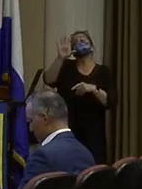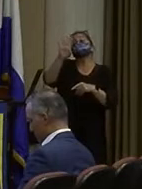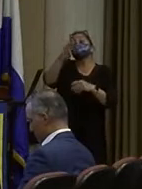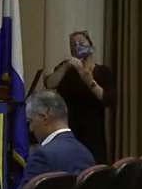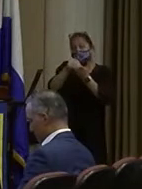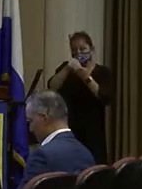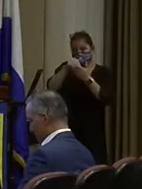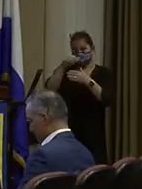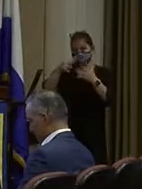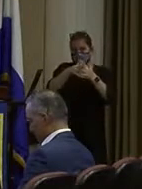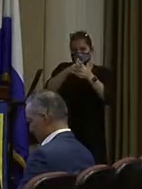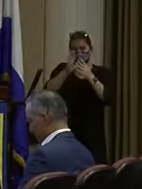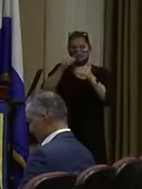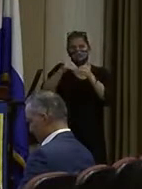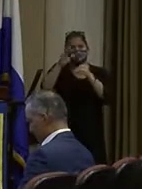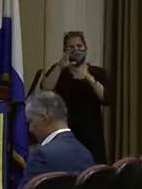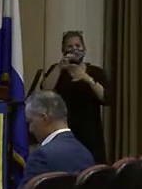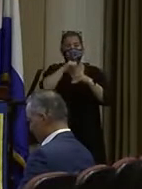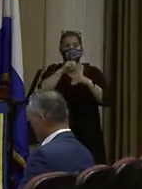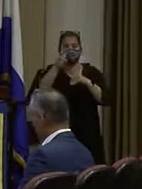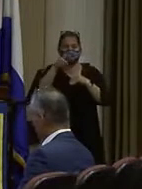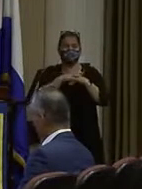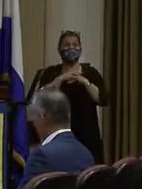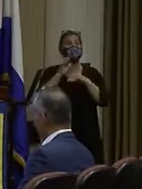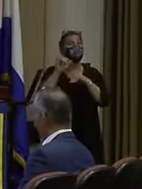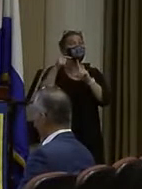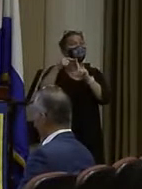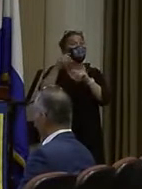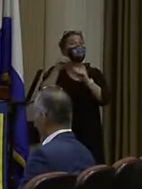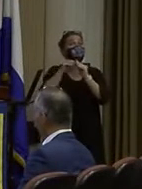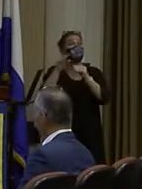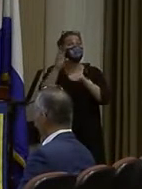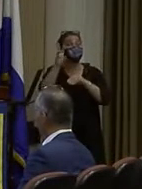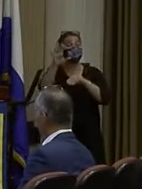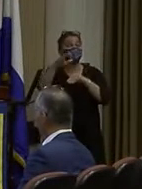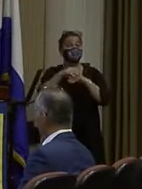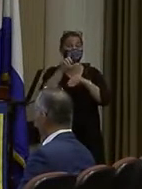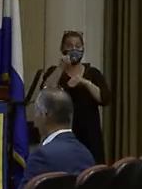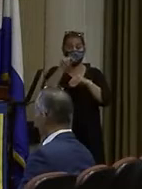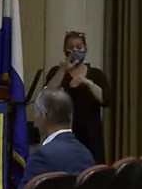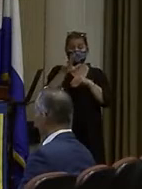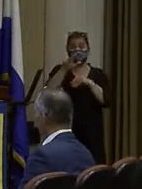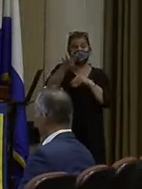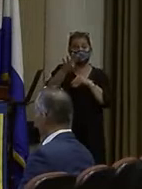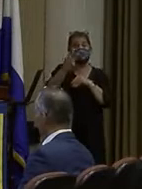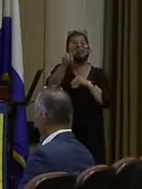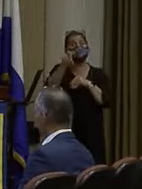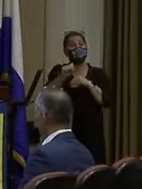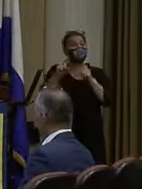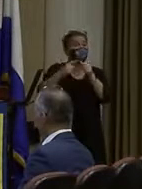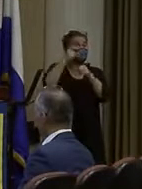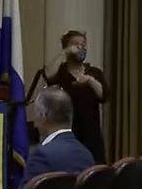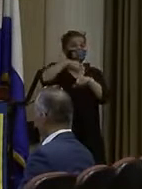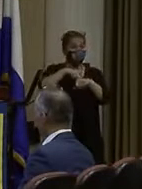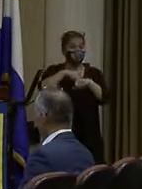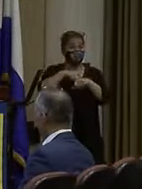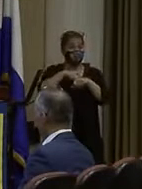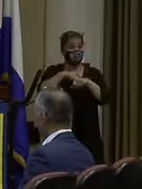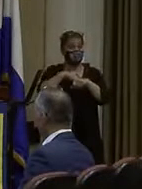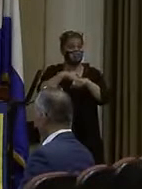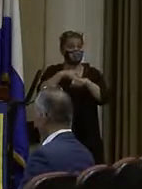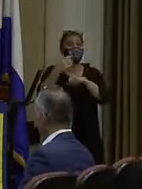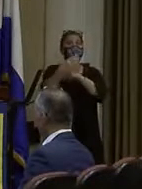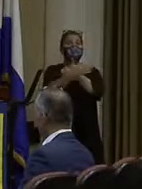that point, 1 in 5 Americans will be older than 65. By 2034, the United States will, for the first time, be a